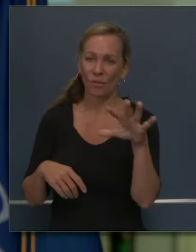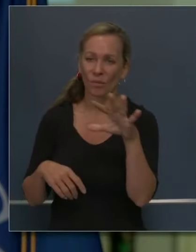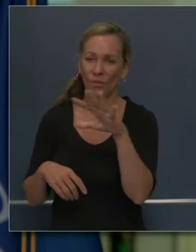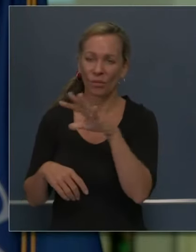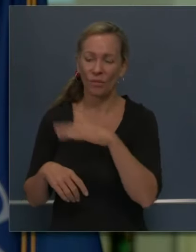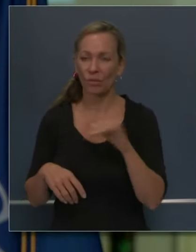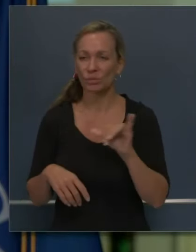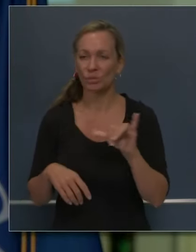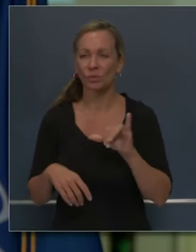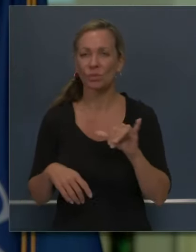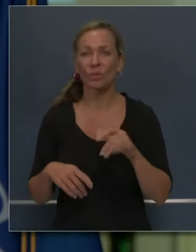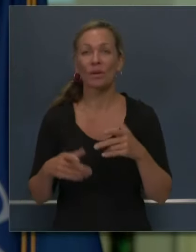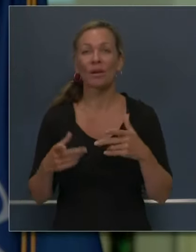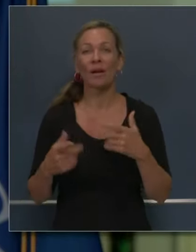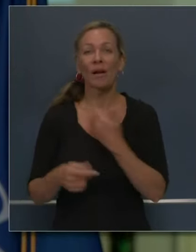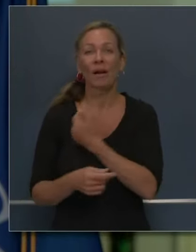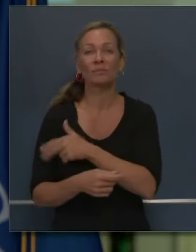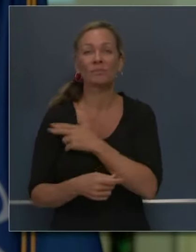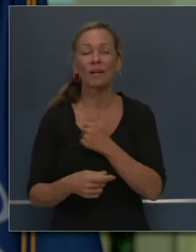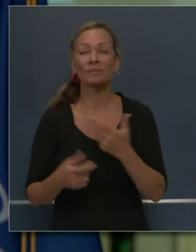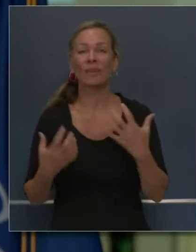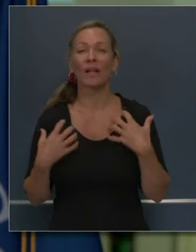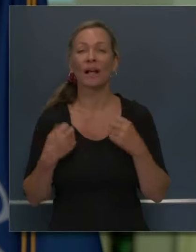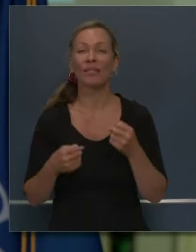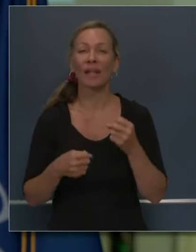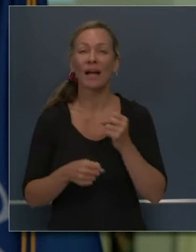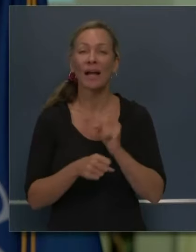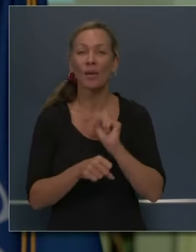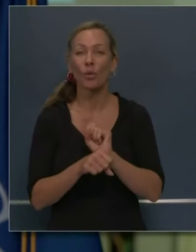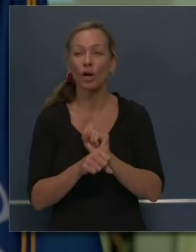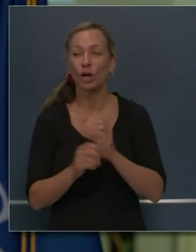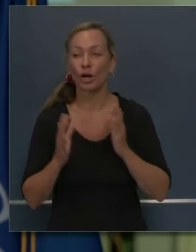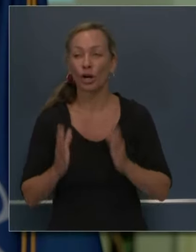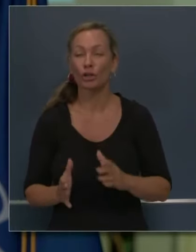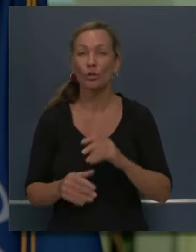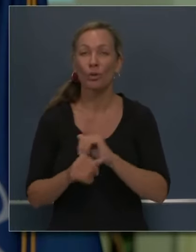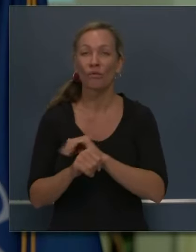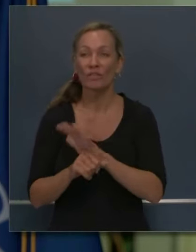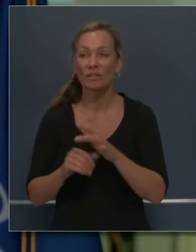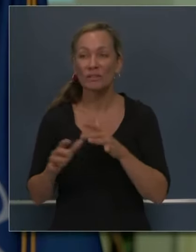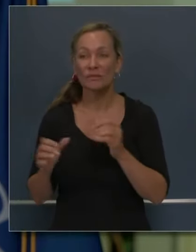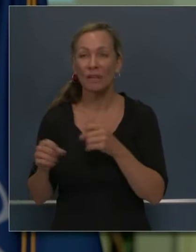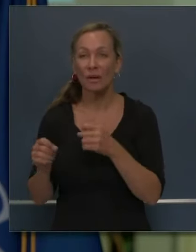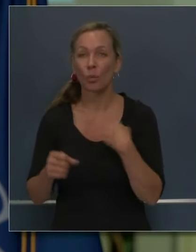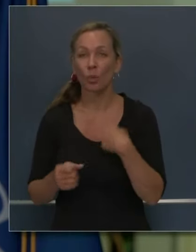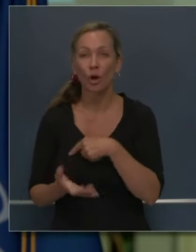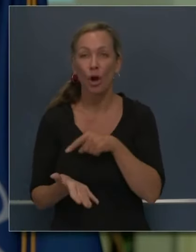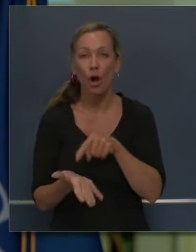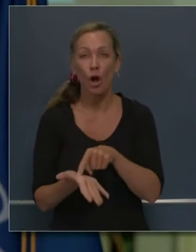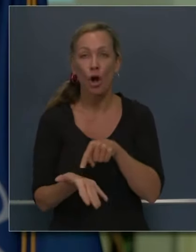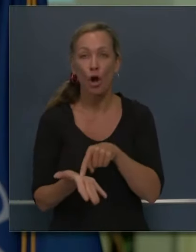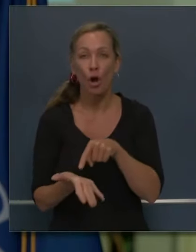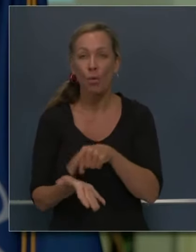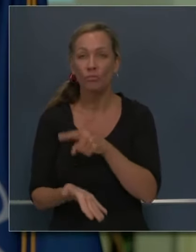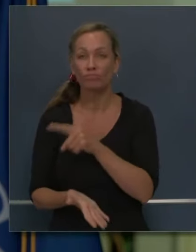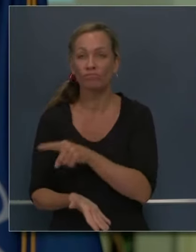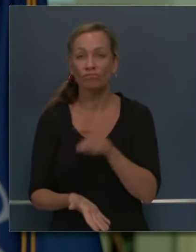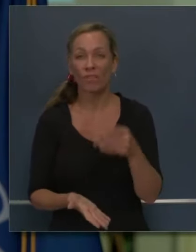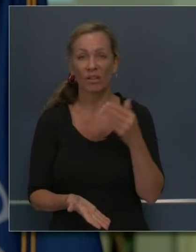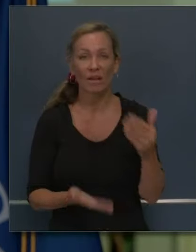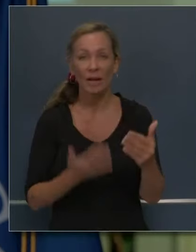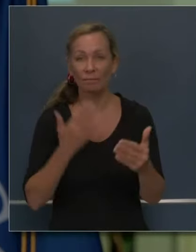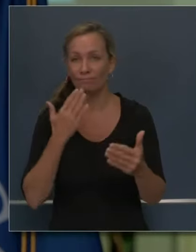officials doing the same to mitigate the spread of this disease. We owe them a deep debt of gratitude. Expressing